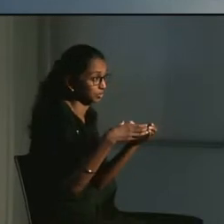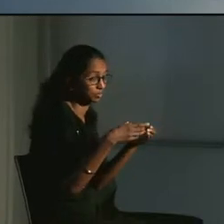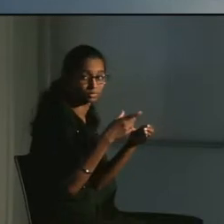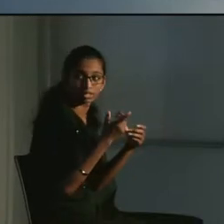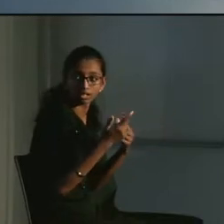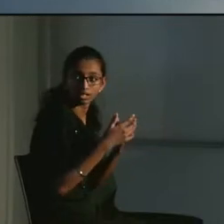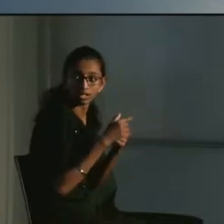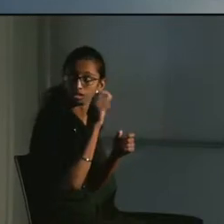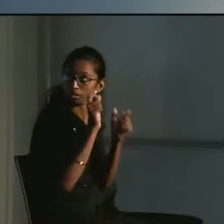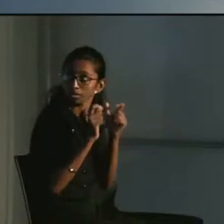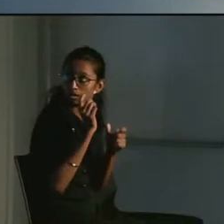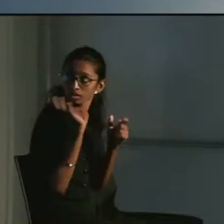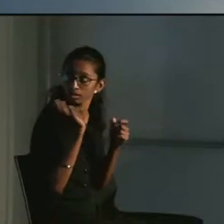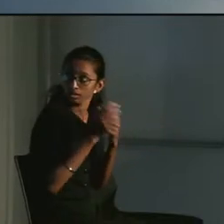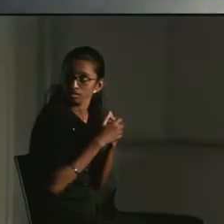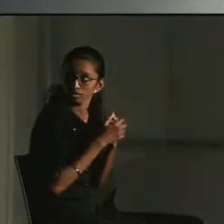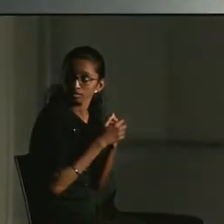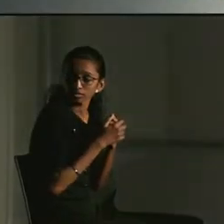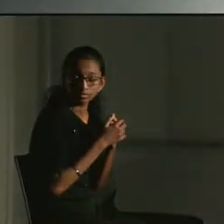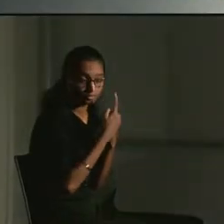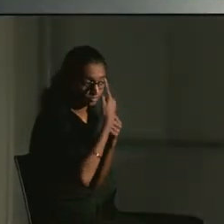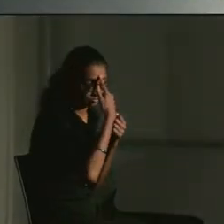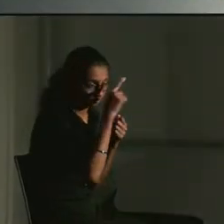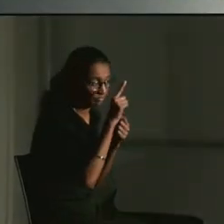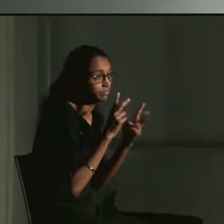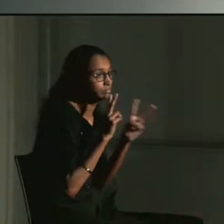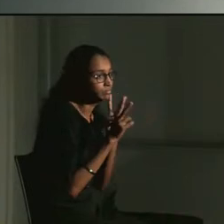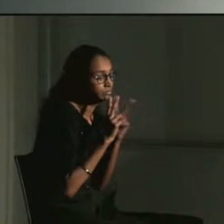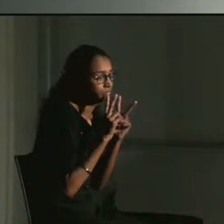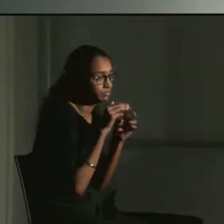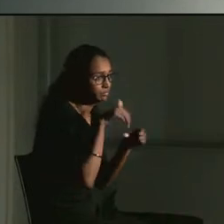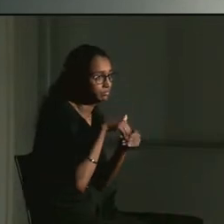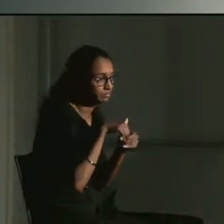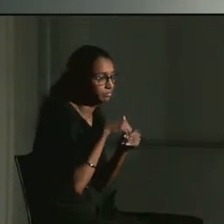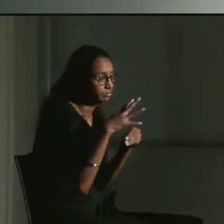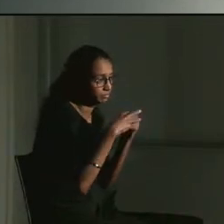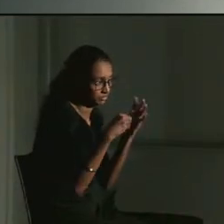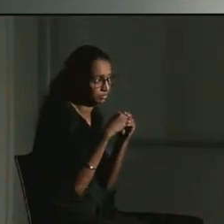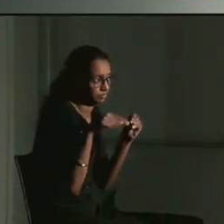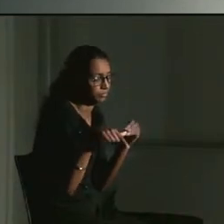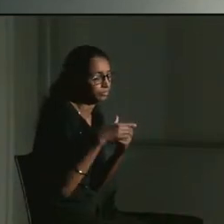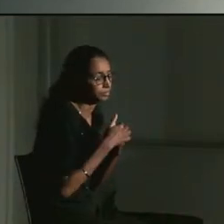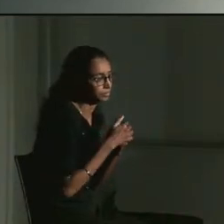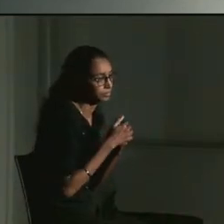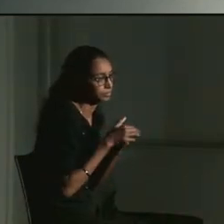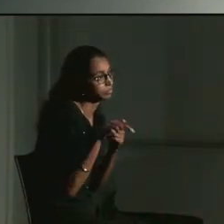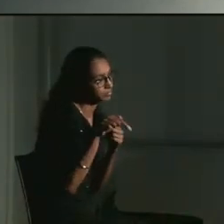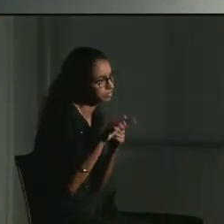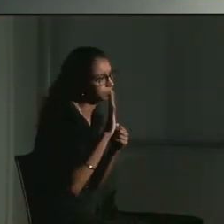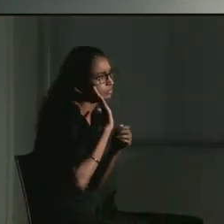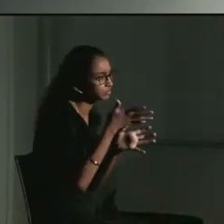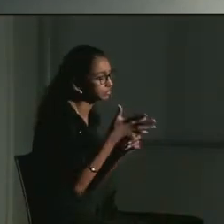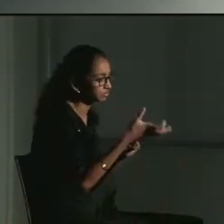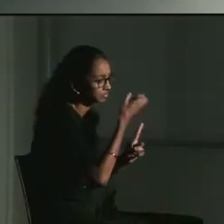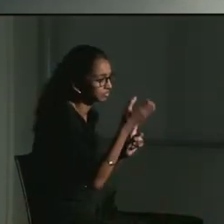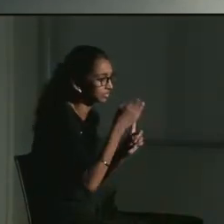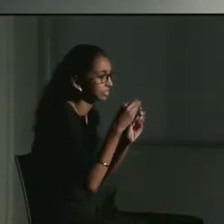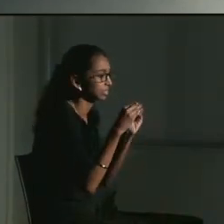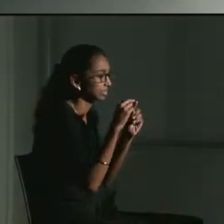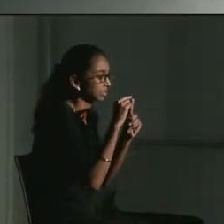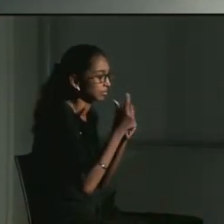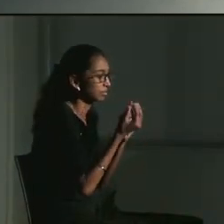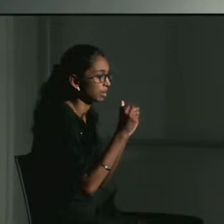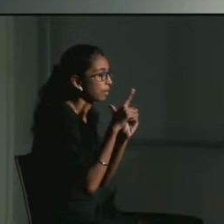the people who are the waste pickers in Bangalore, they would have occupied public space in the site